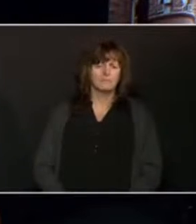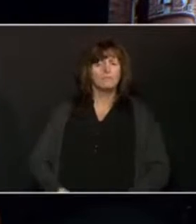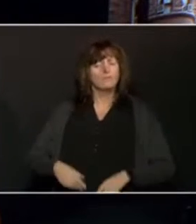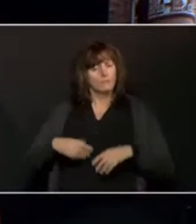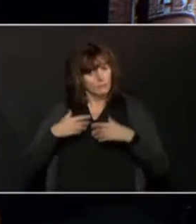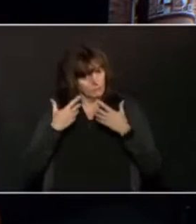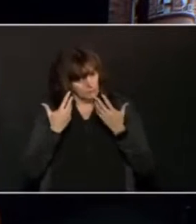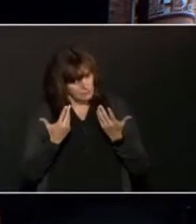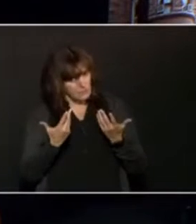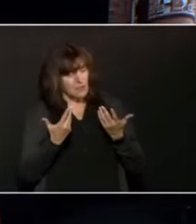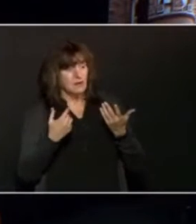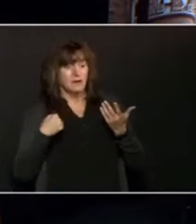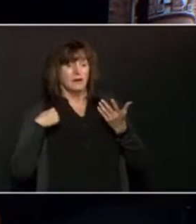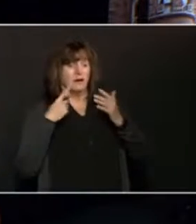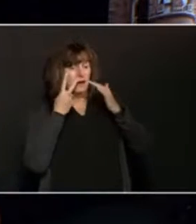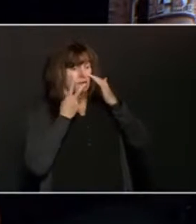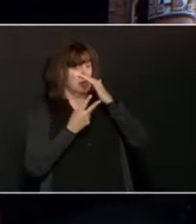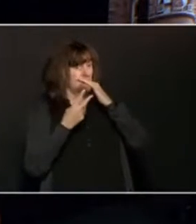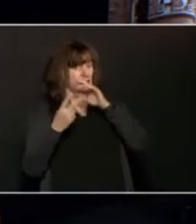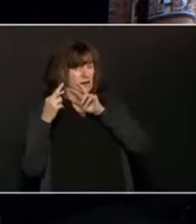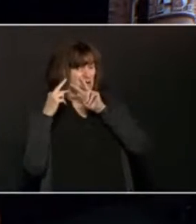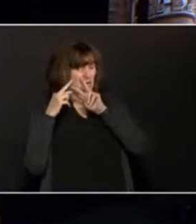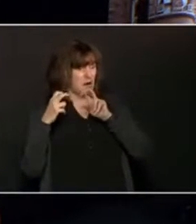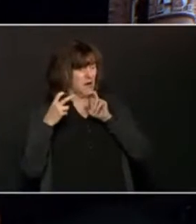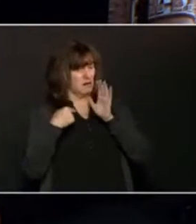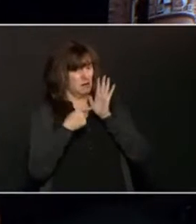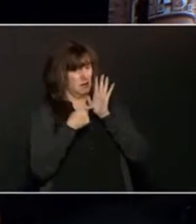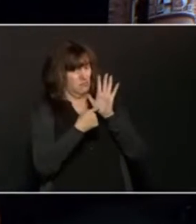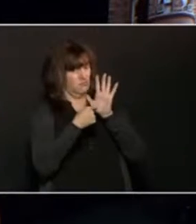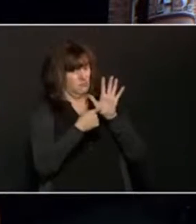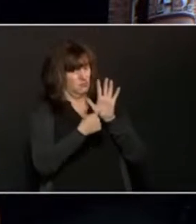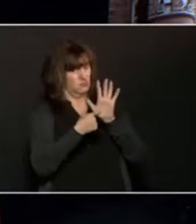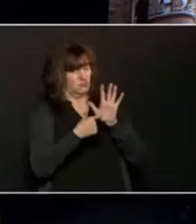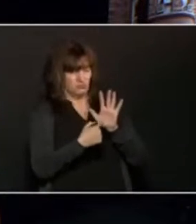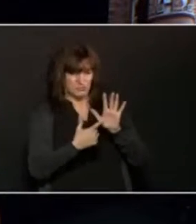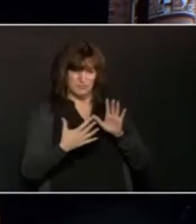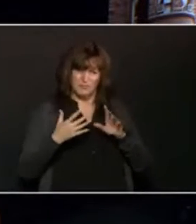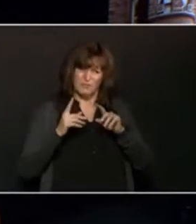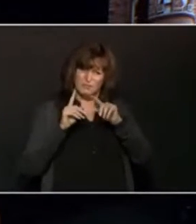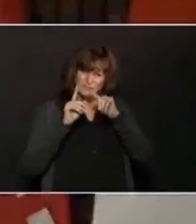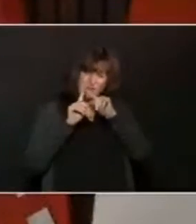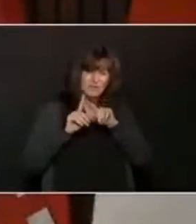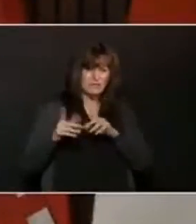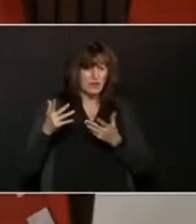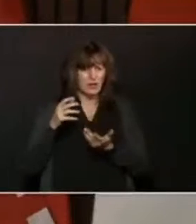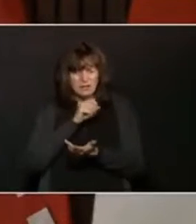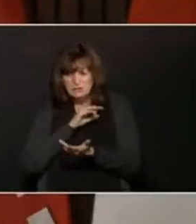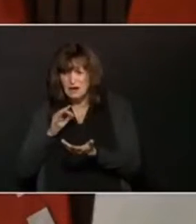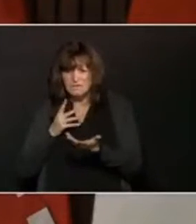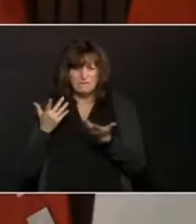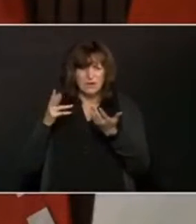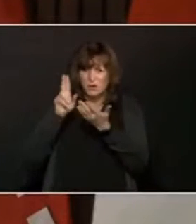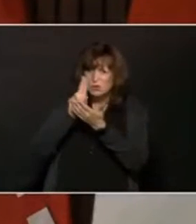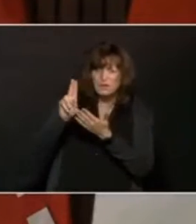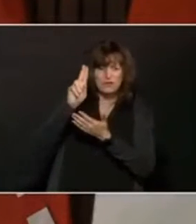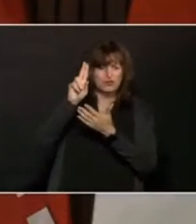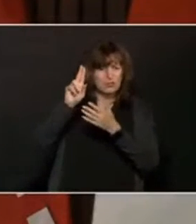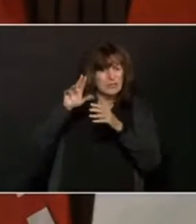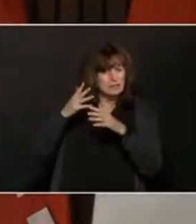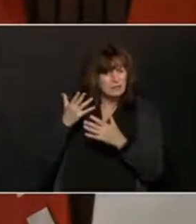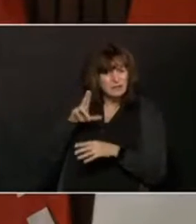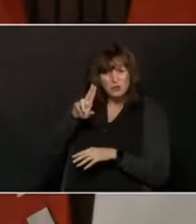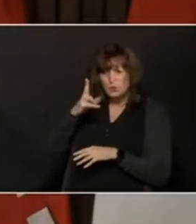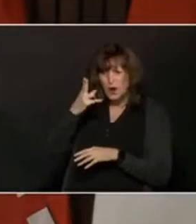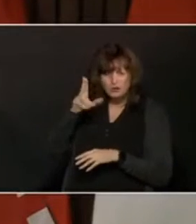deck is the result of teams working across a number of different universities, teams at University of Toronto, University Health Network, teams at